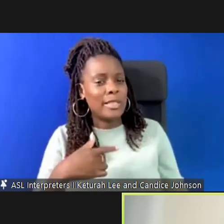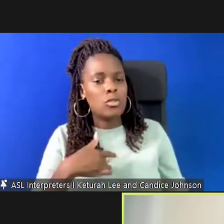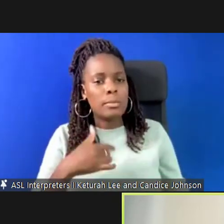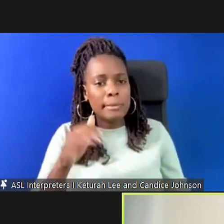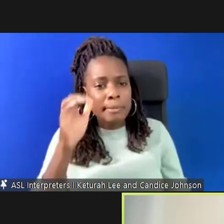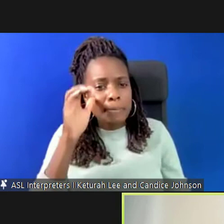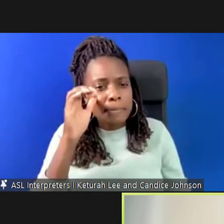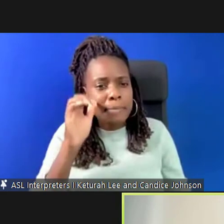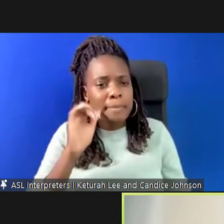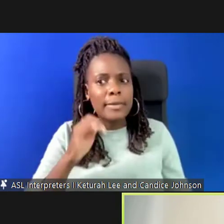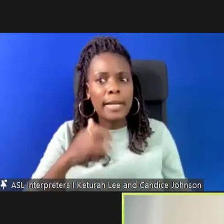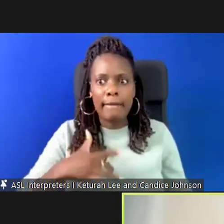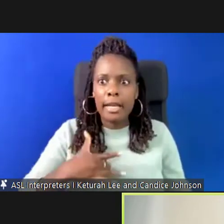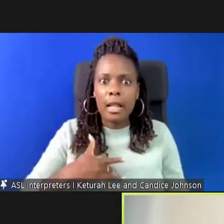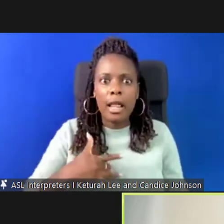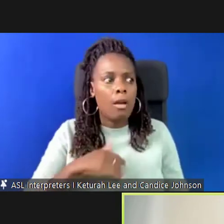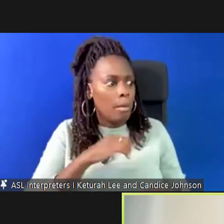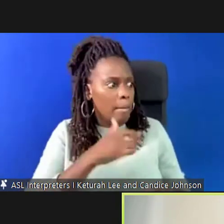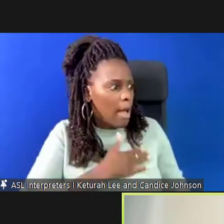their suffering, to their difficulty.